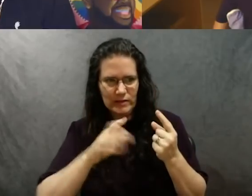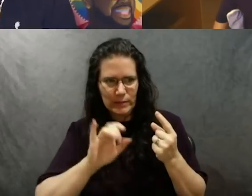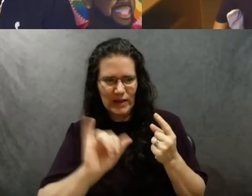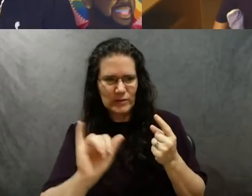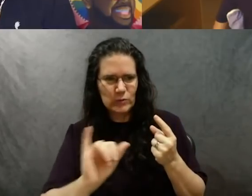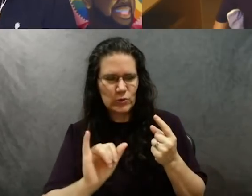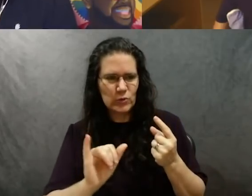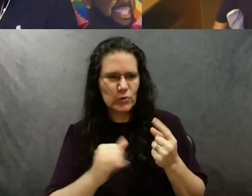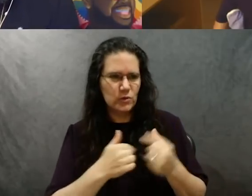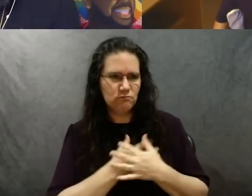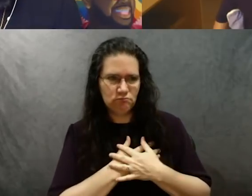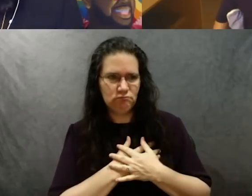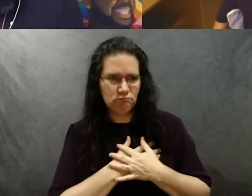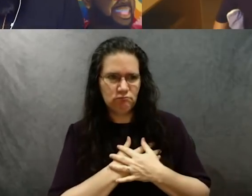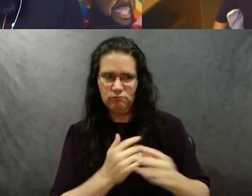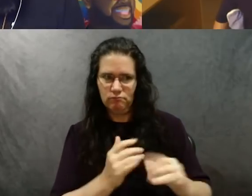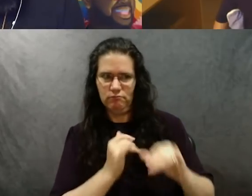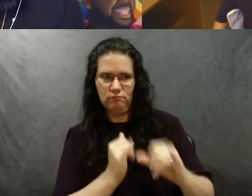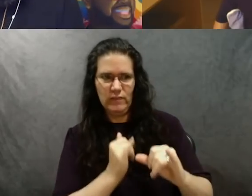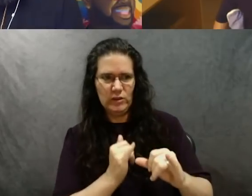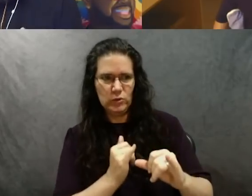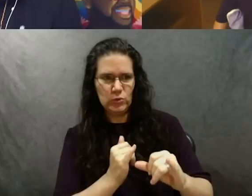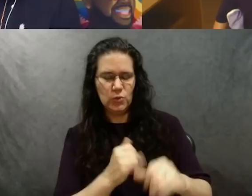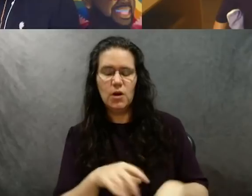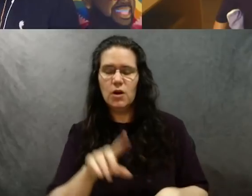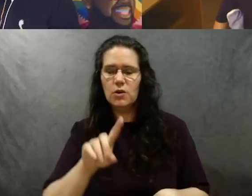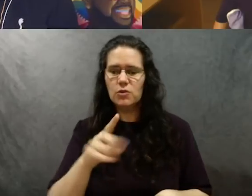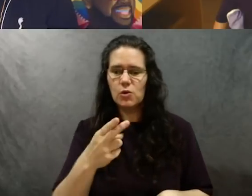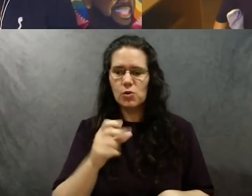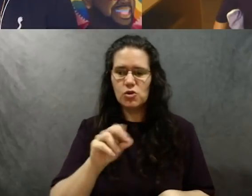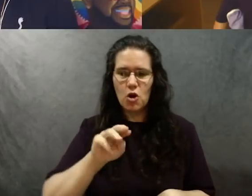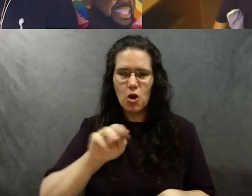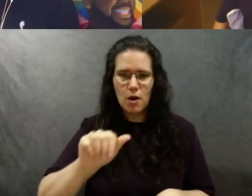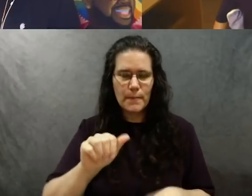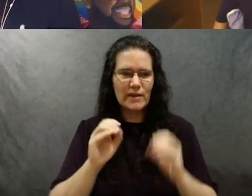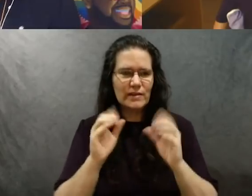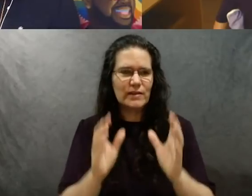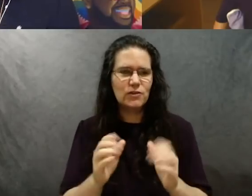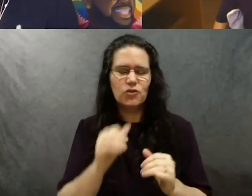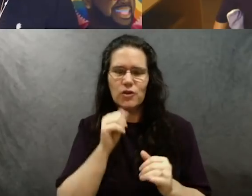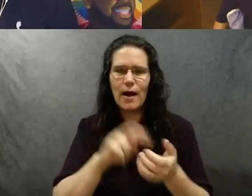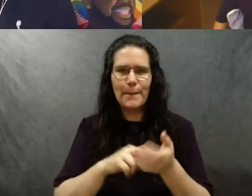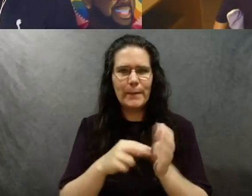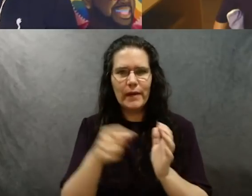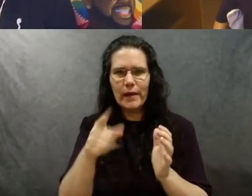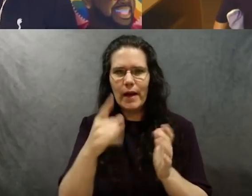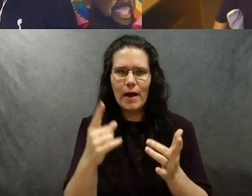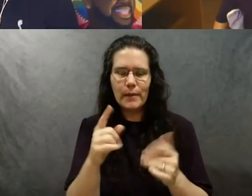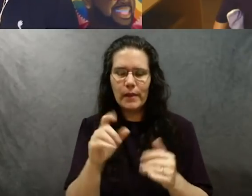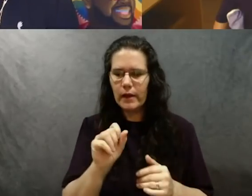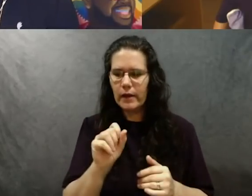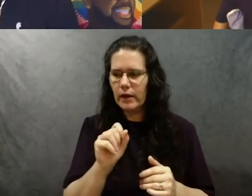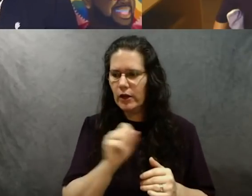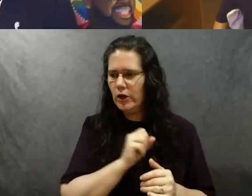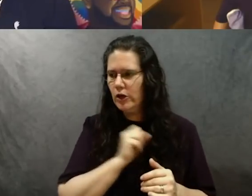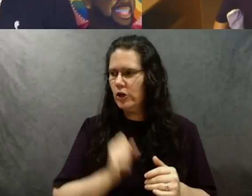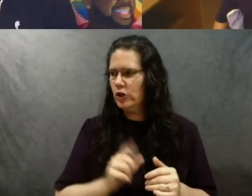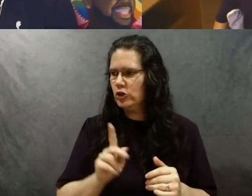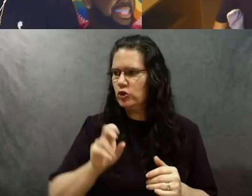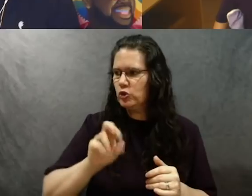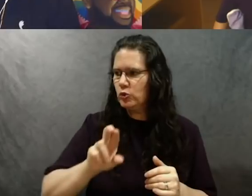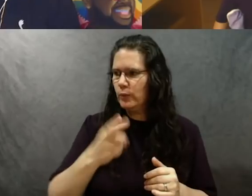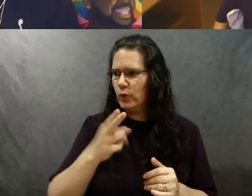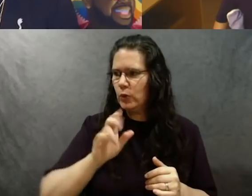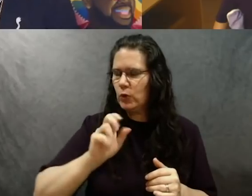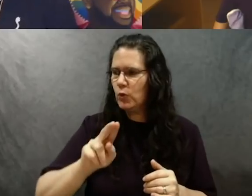know, being a Dharma teacher doesn't mean that, like, I'm this, like, superhuman, completely,